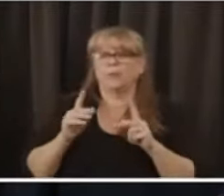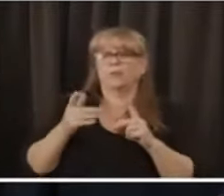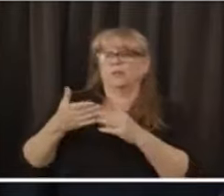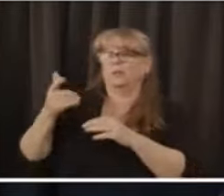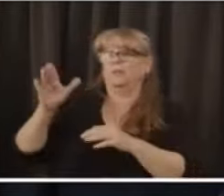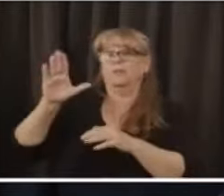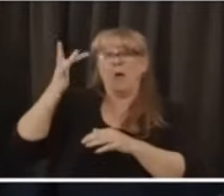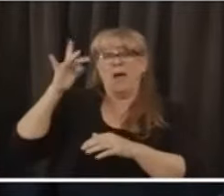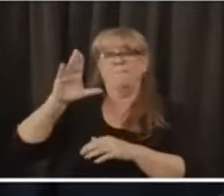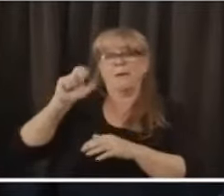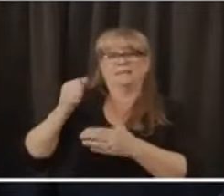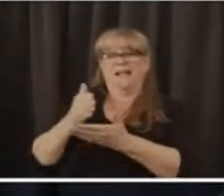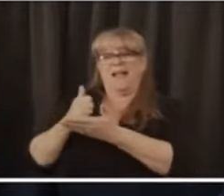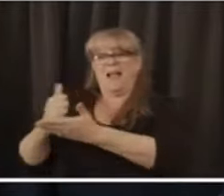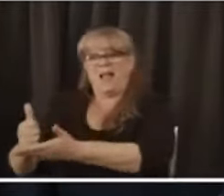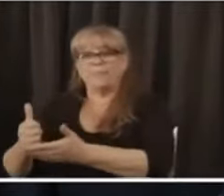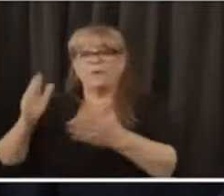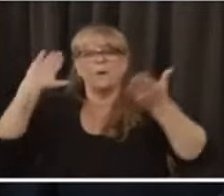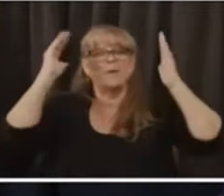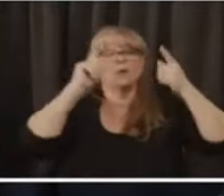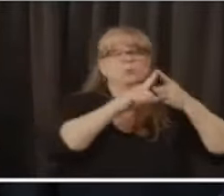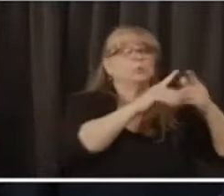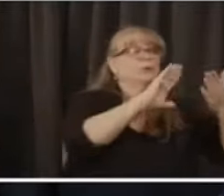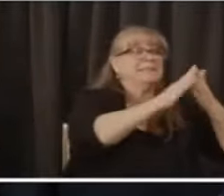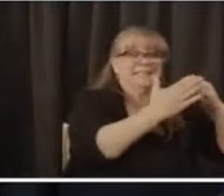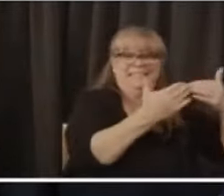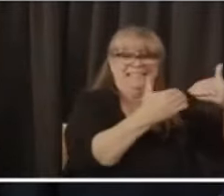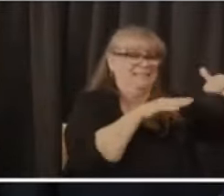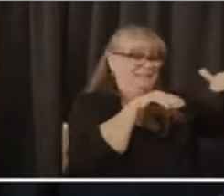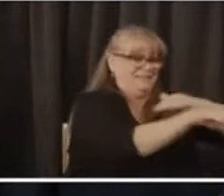rural communities of making the vaccine more available.